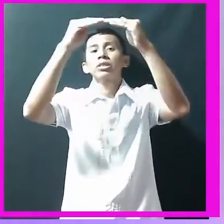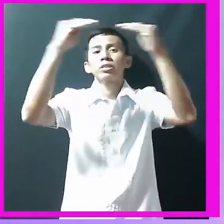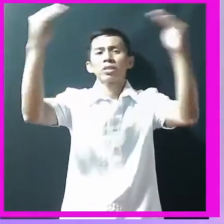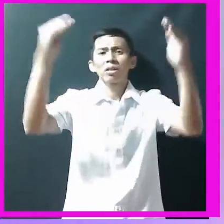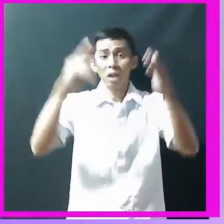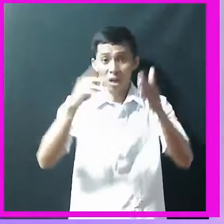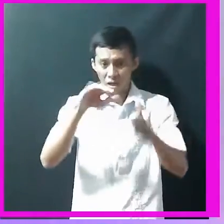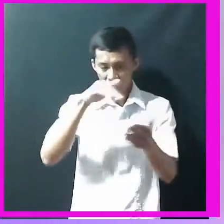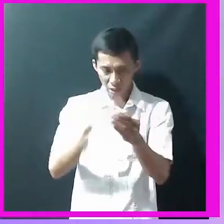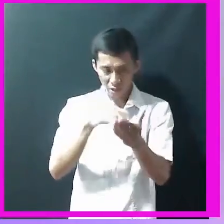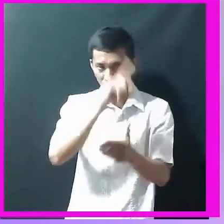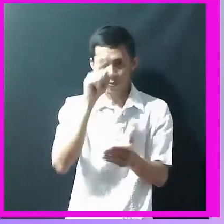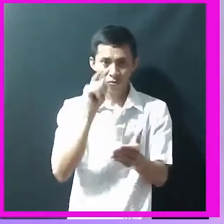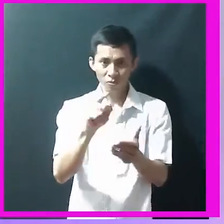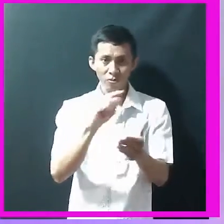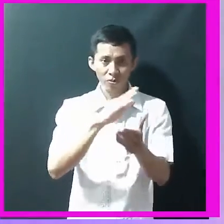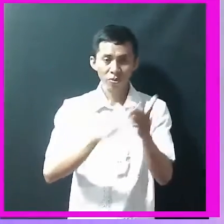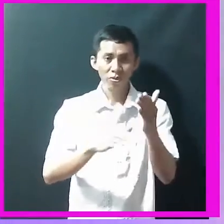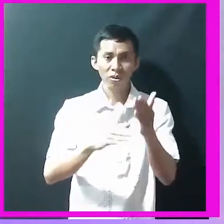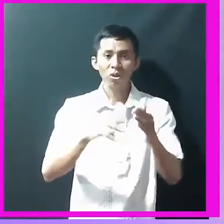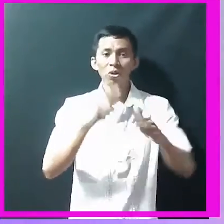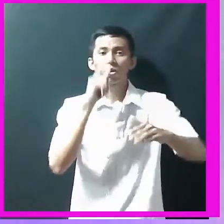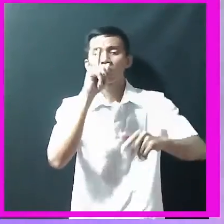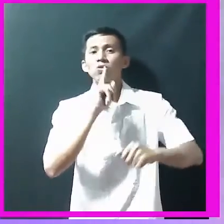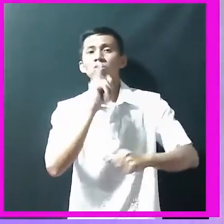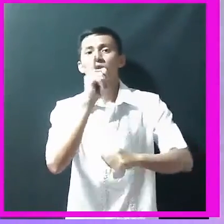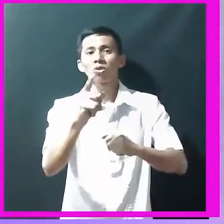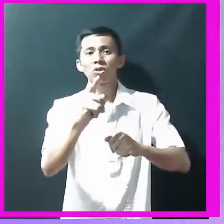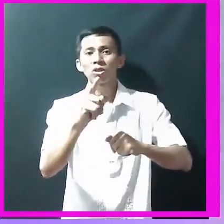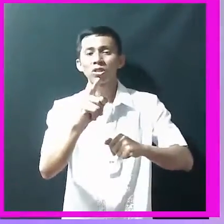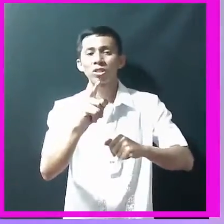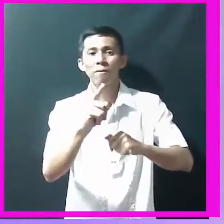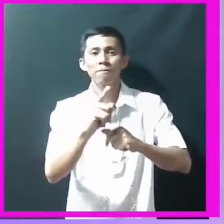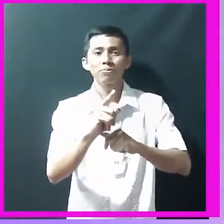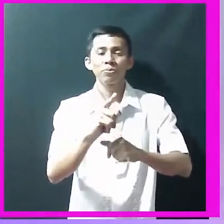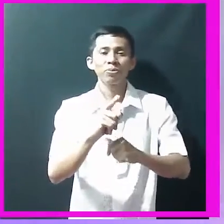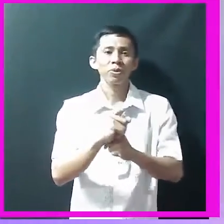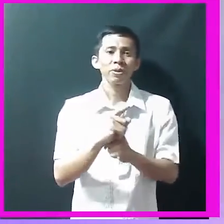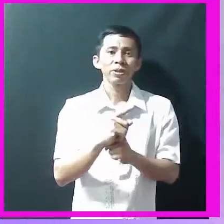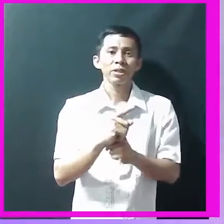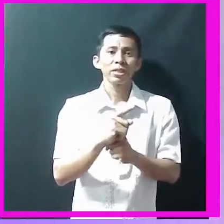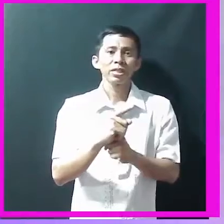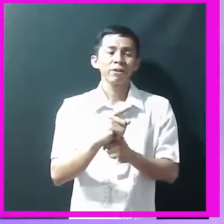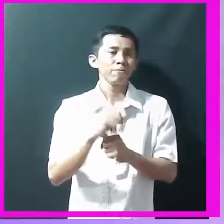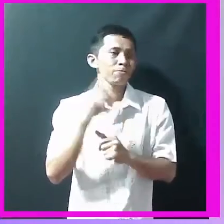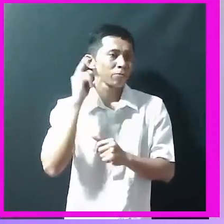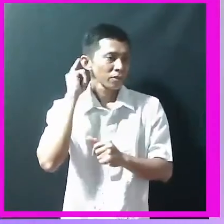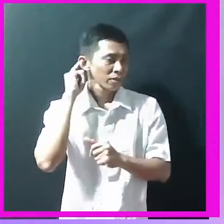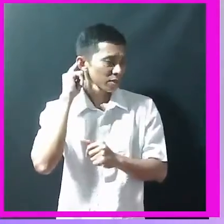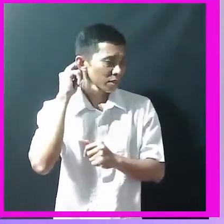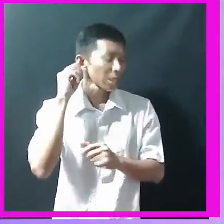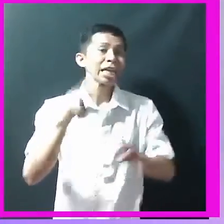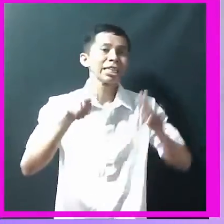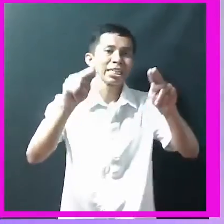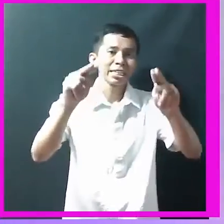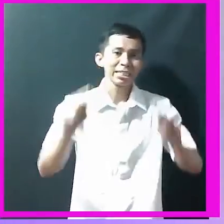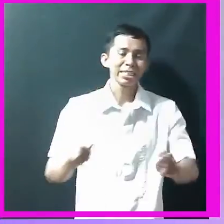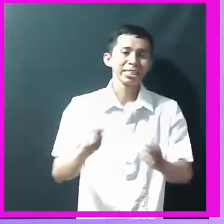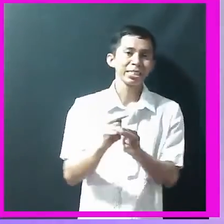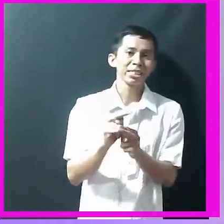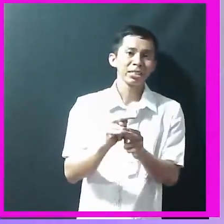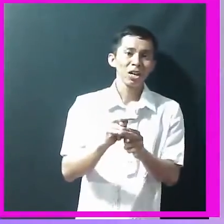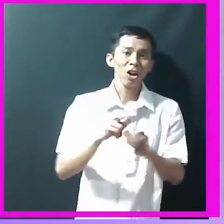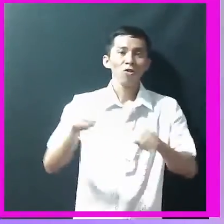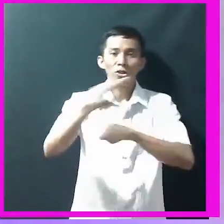What is truth? Truth is base. Truth is the base on which the constitution of